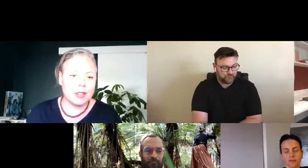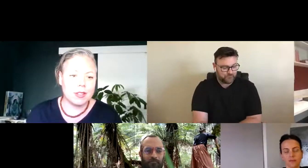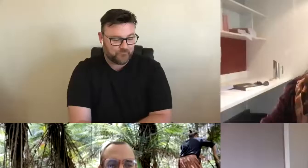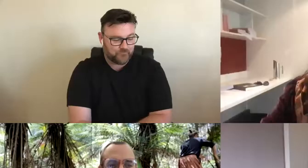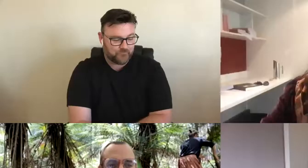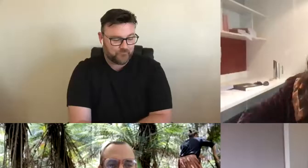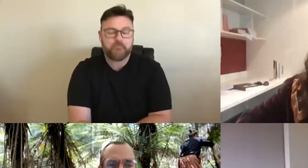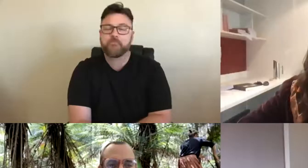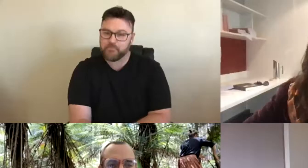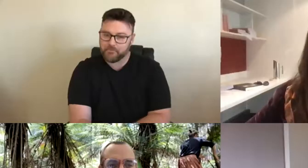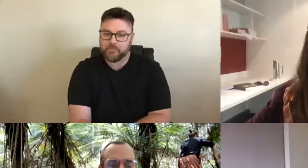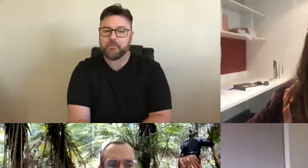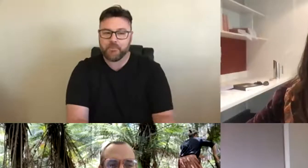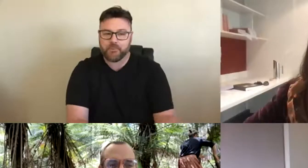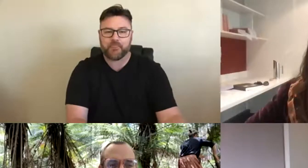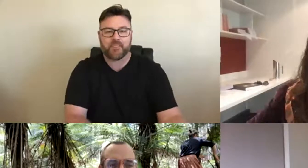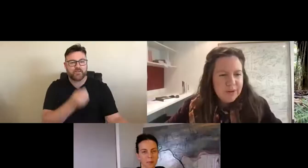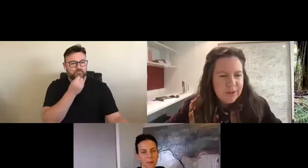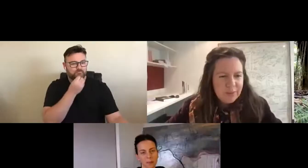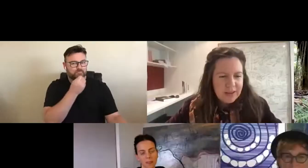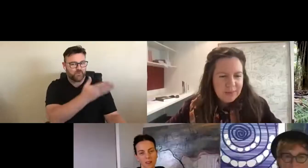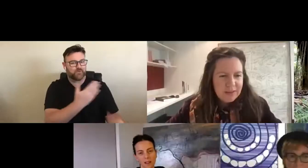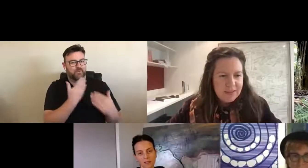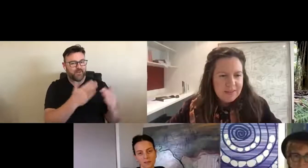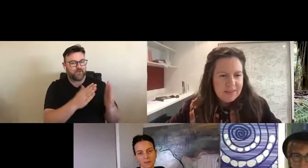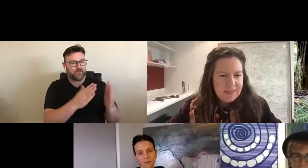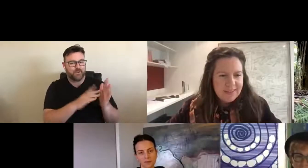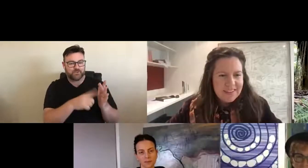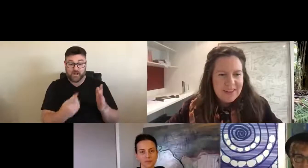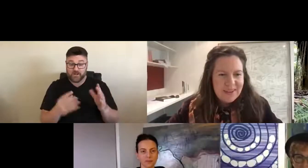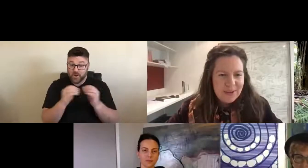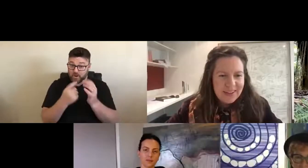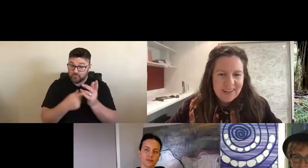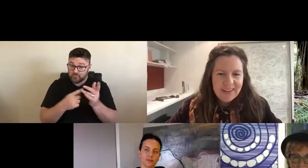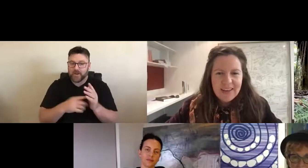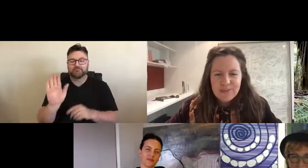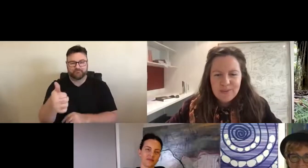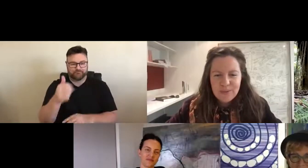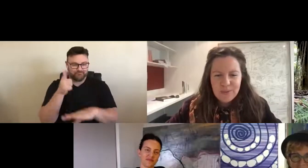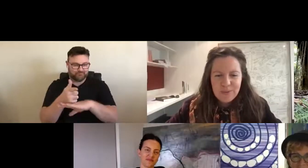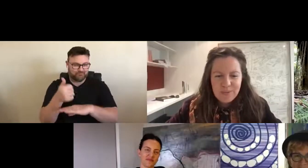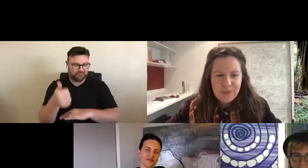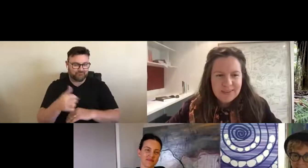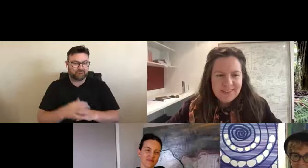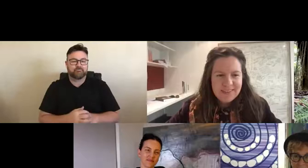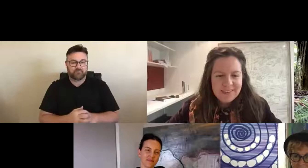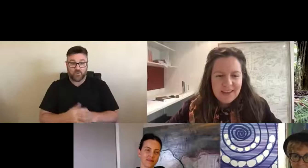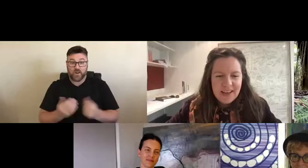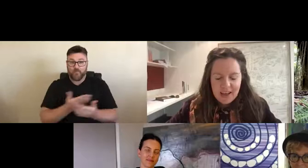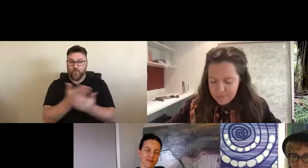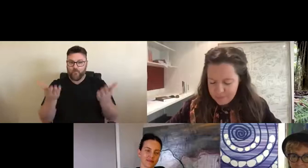Thanks, MJ. Beautiful introduction. Bronwyn, can we please? There we are. Okay, so we're all